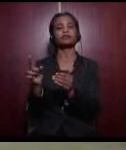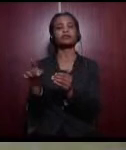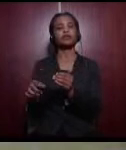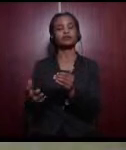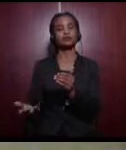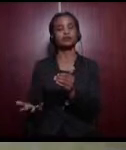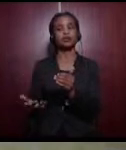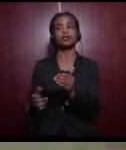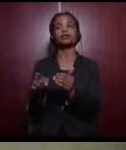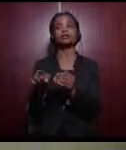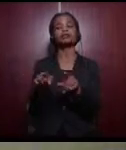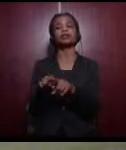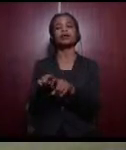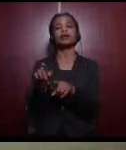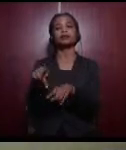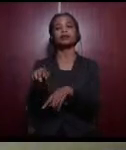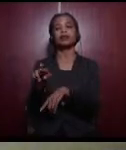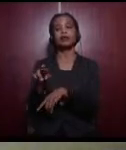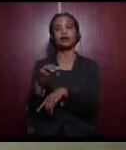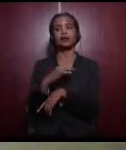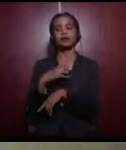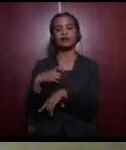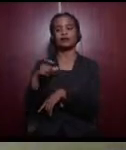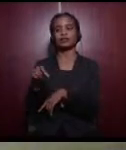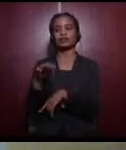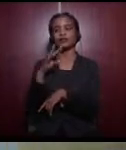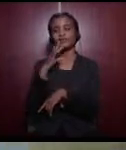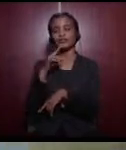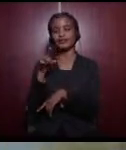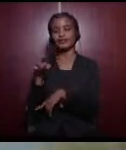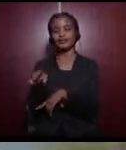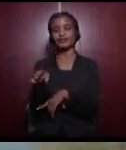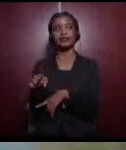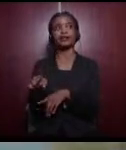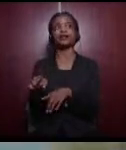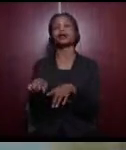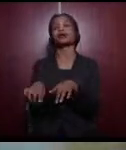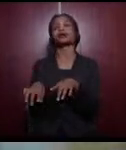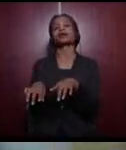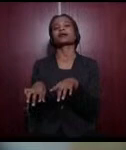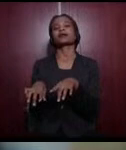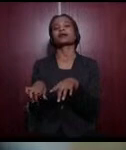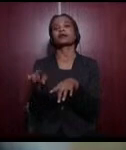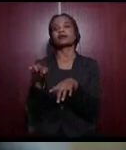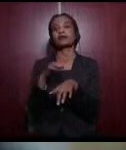The PR councillor is a proportional representative councillor for his